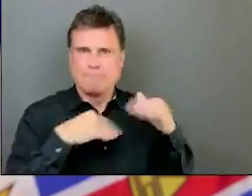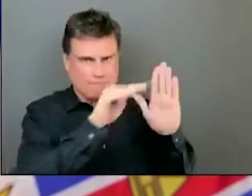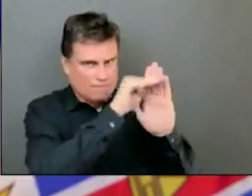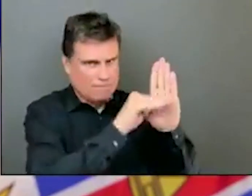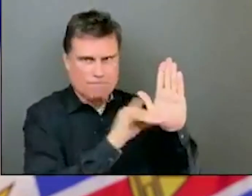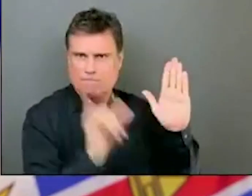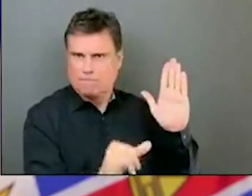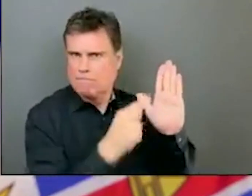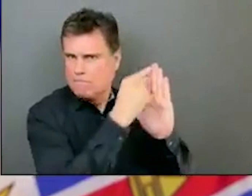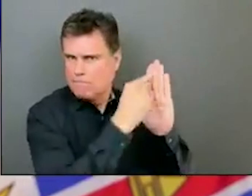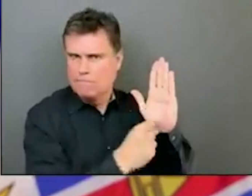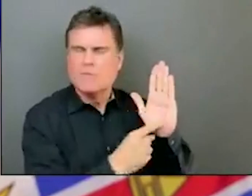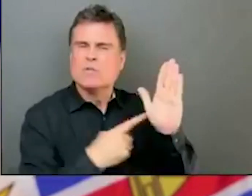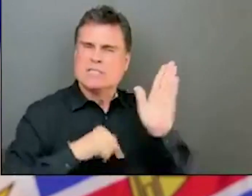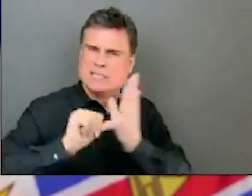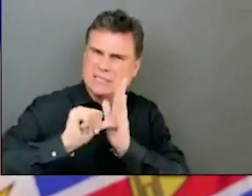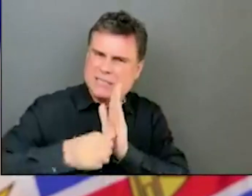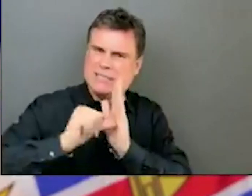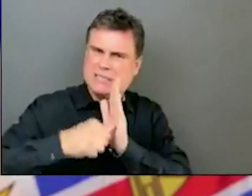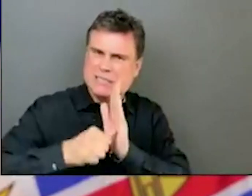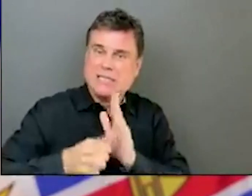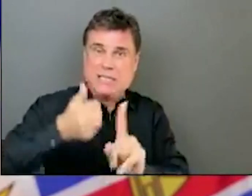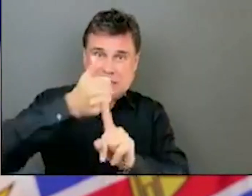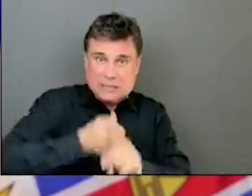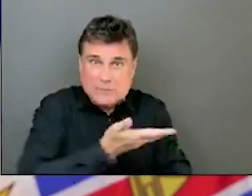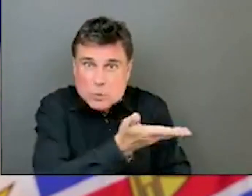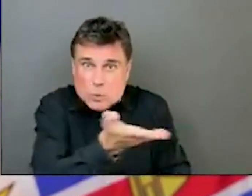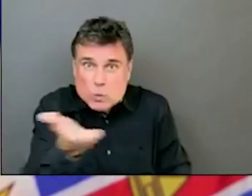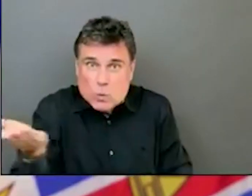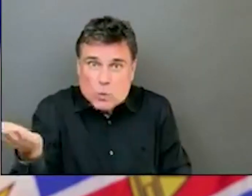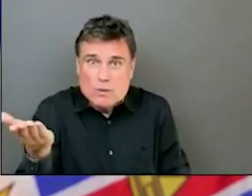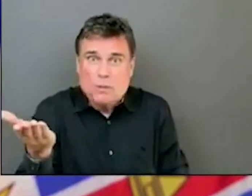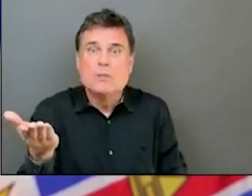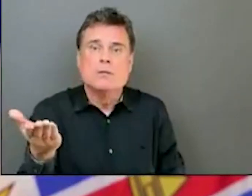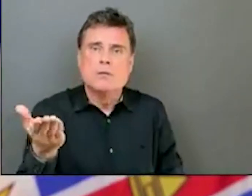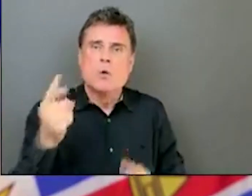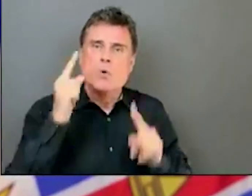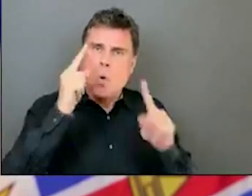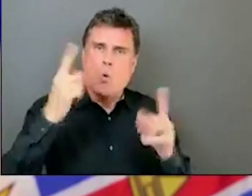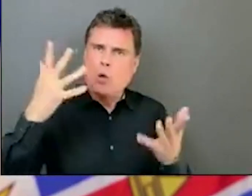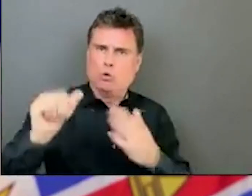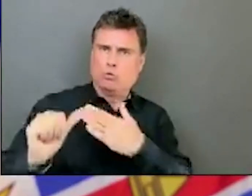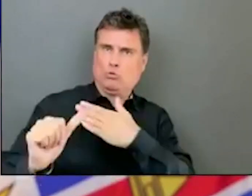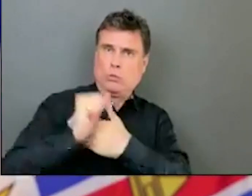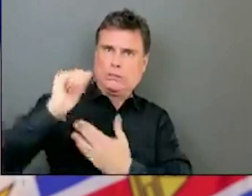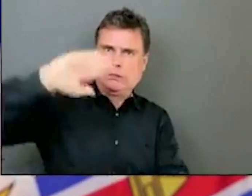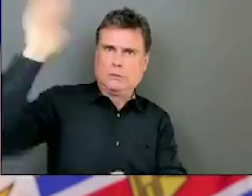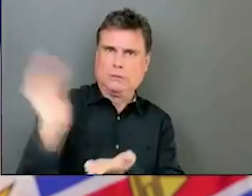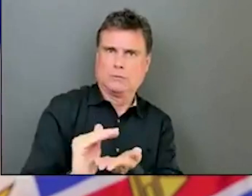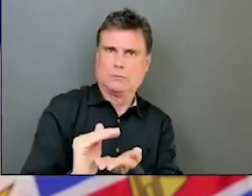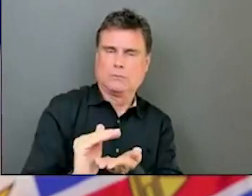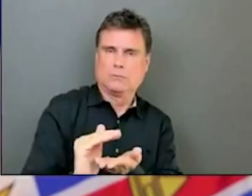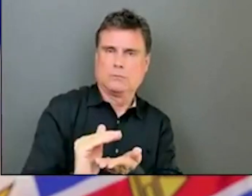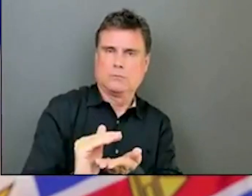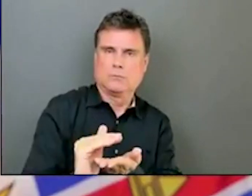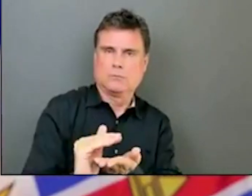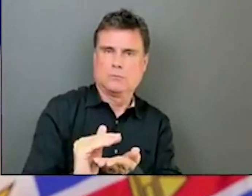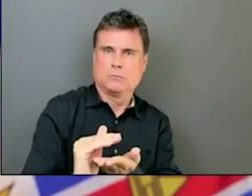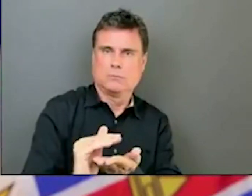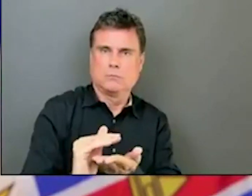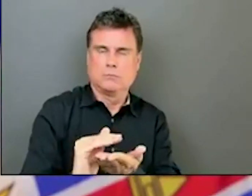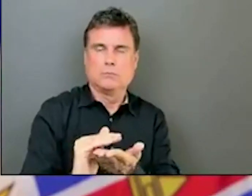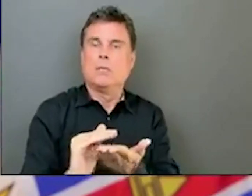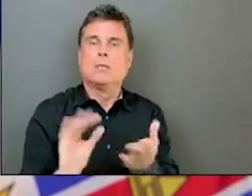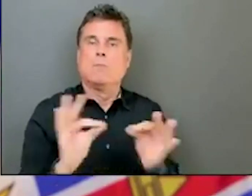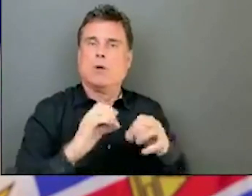we reinforce, as I've mentioned, we reinforce the importance that each of us does around reducing risk in our